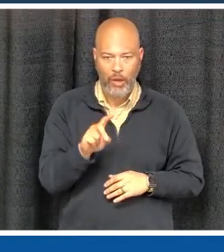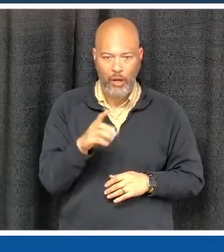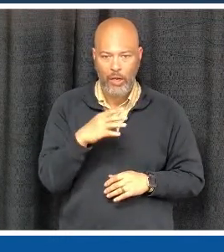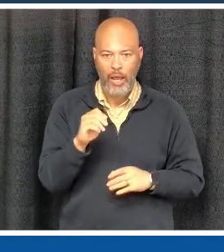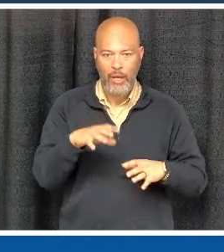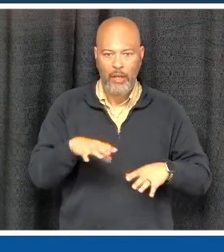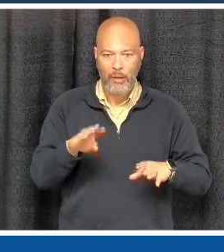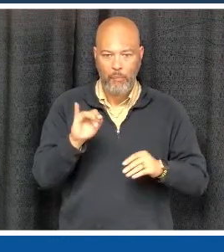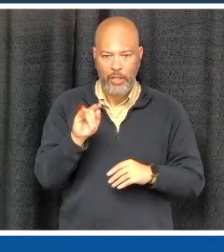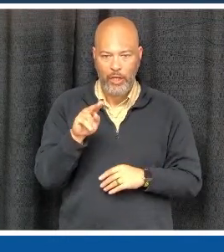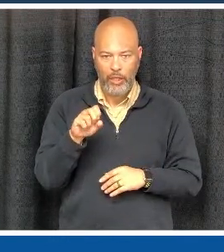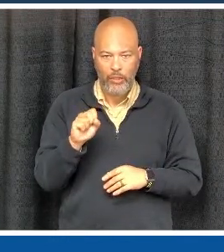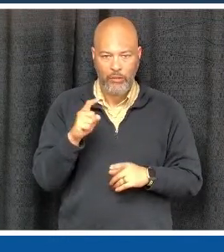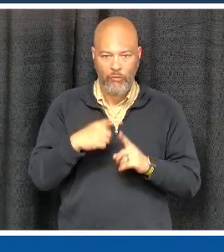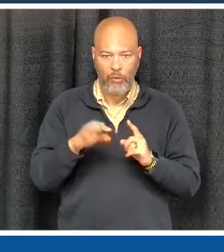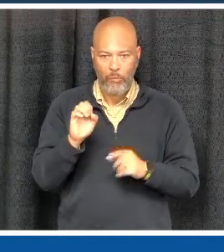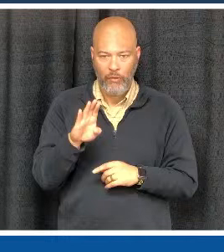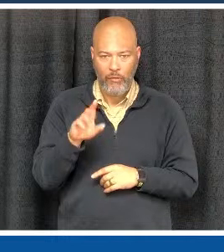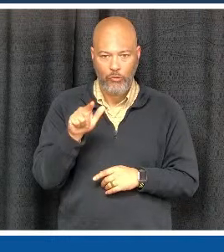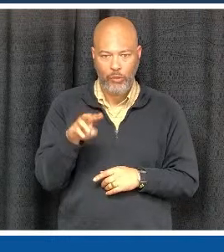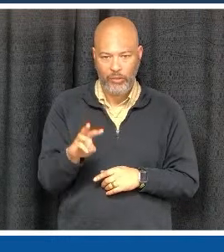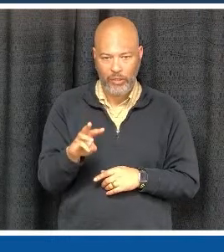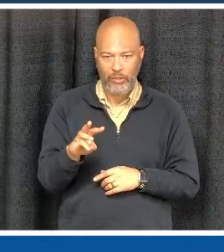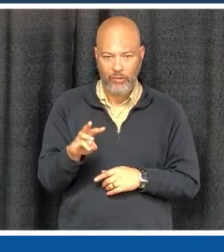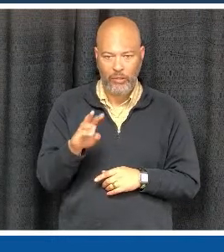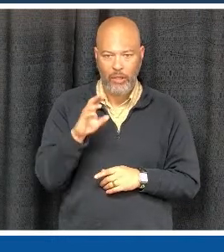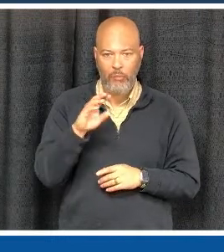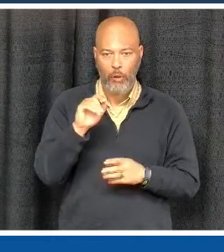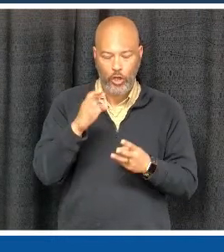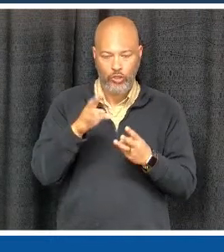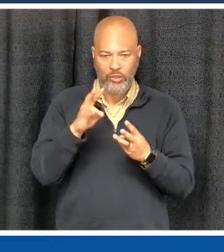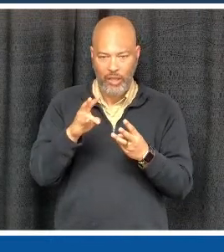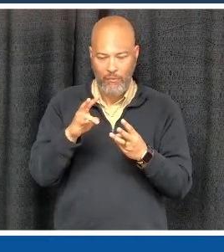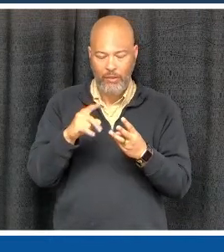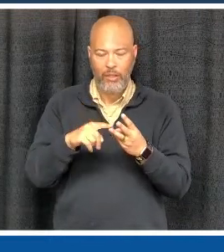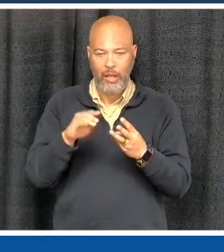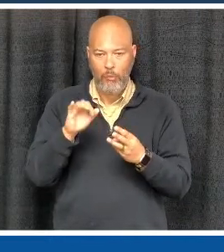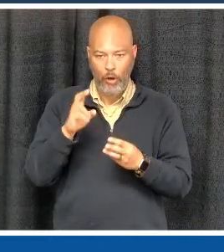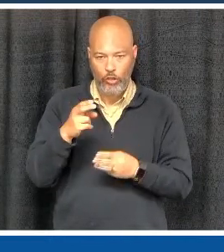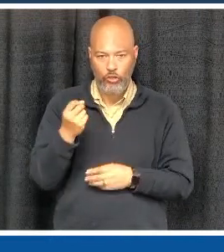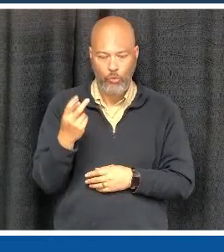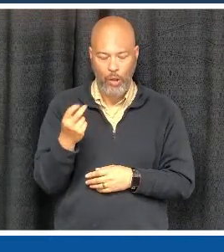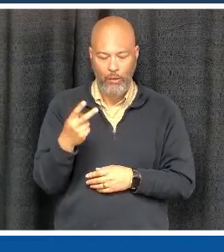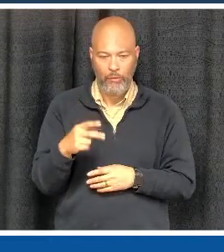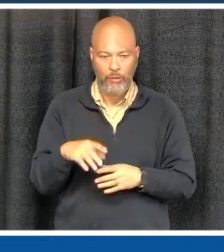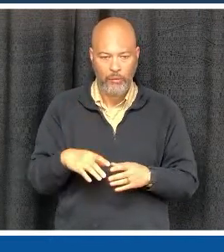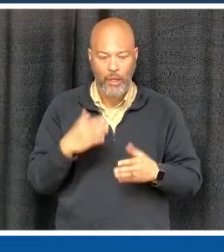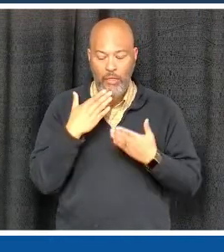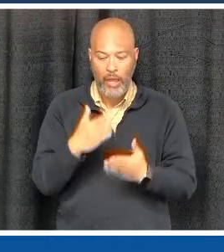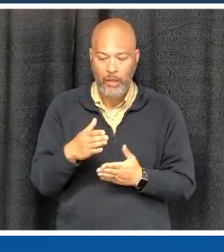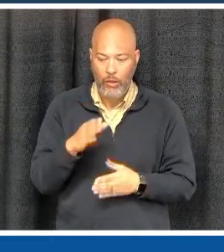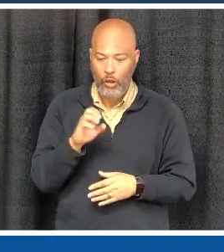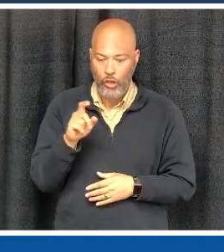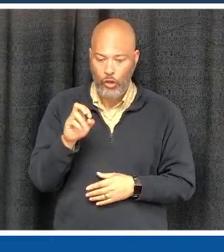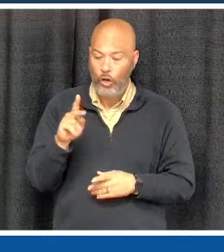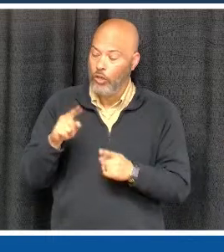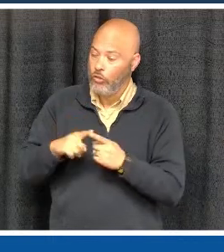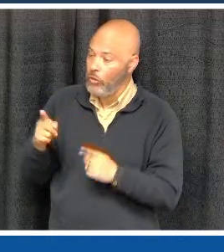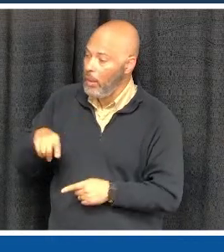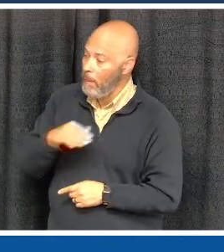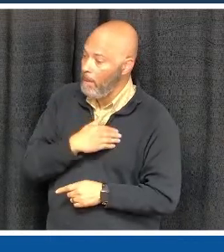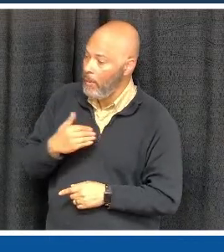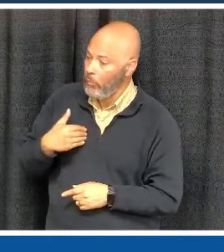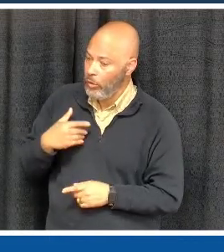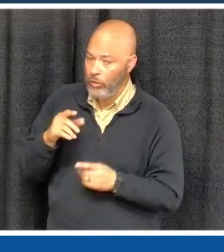the adoption of minutes from February 26th, March 7th, and March 12th. Thank you, Madam Clerk. To the members, item